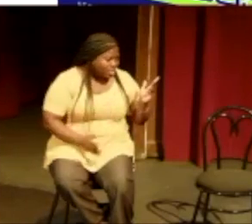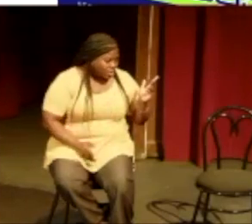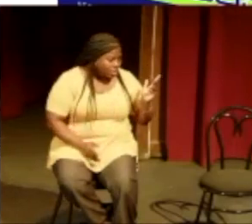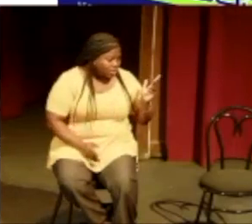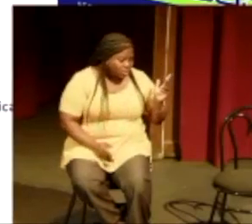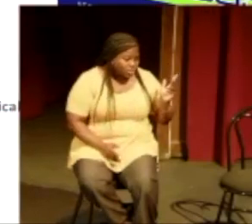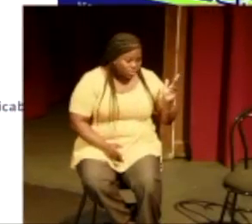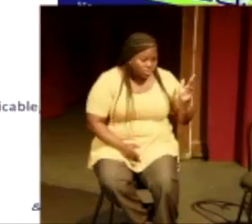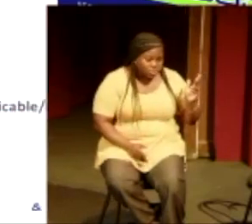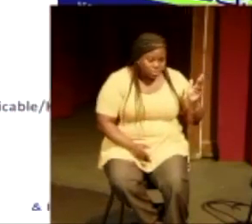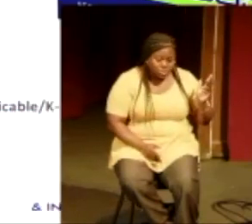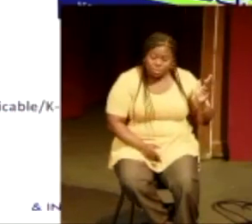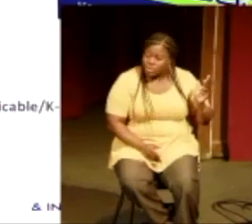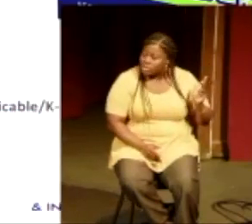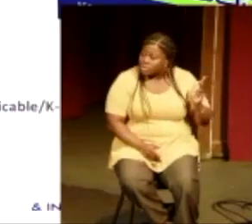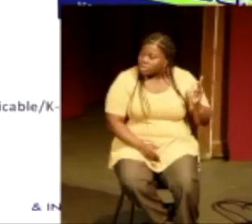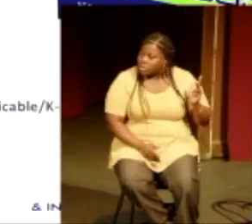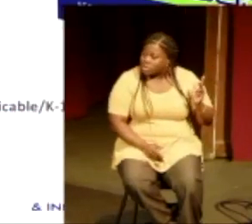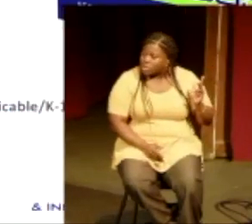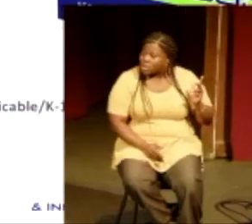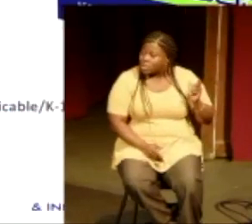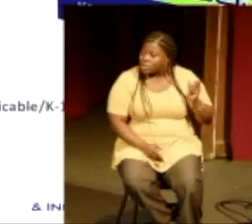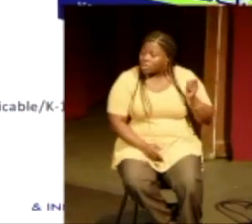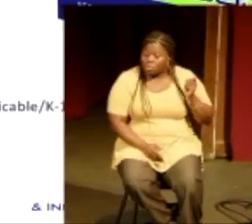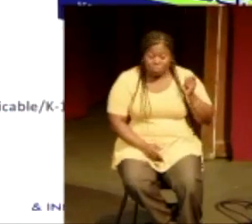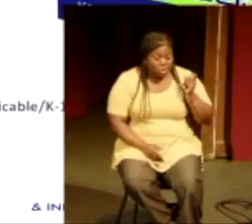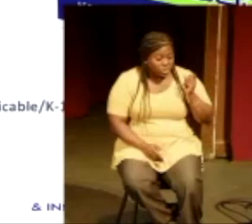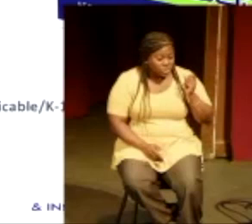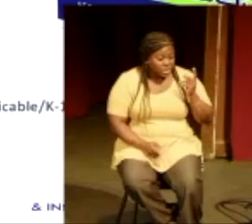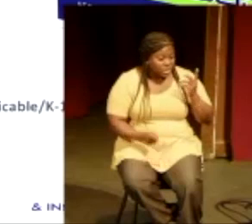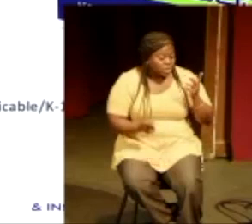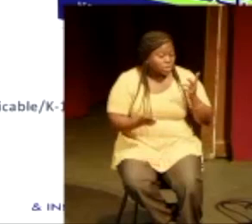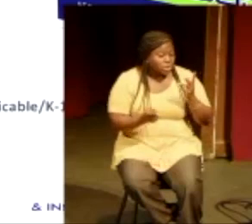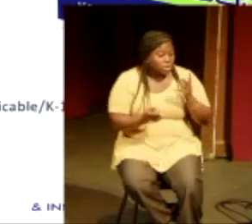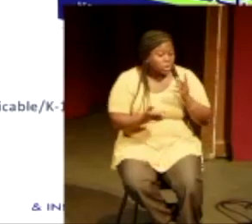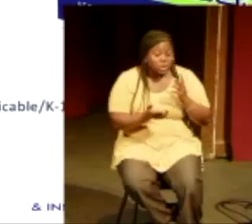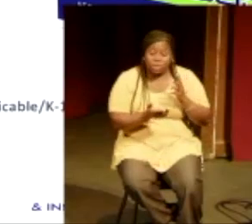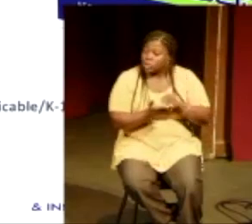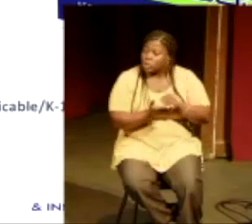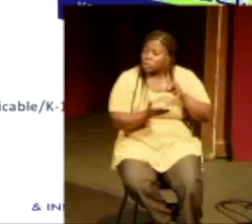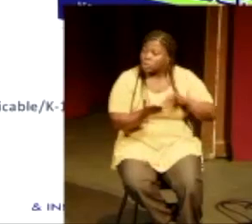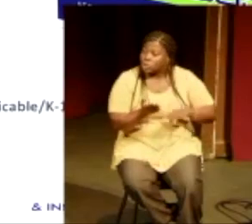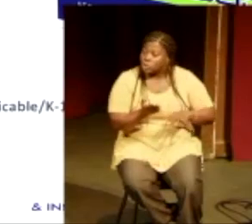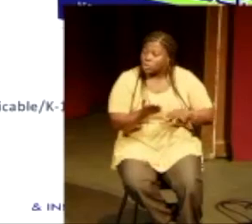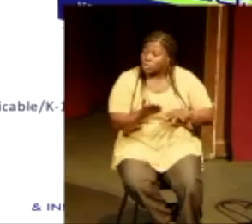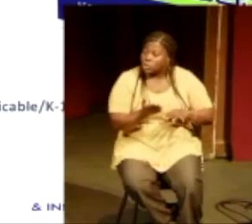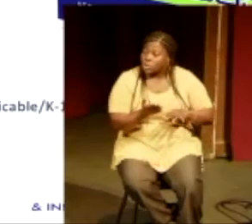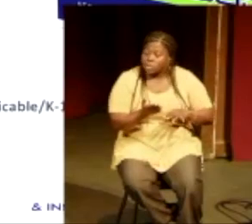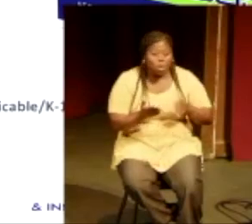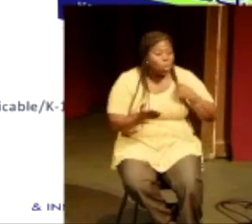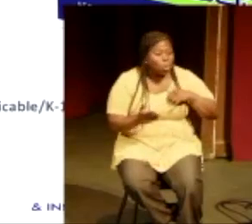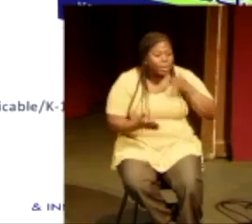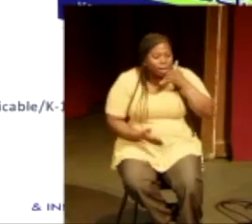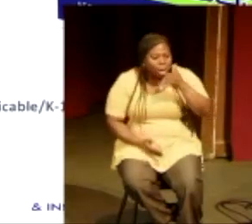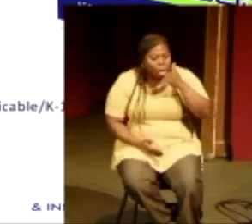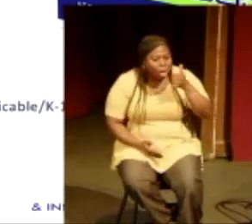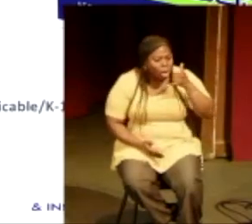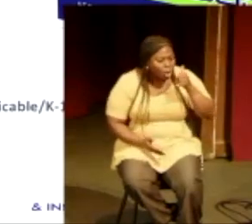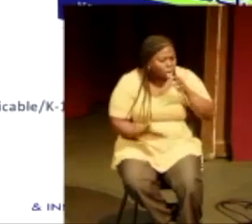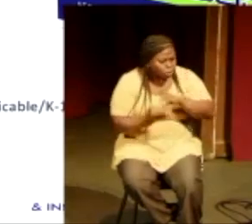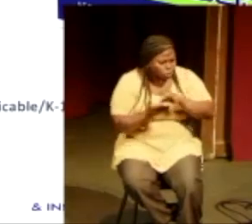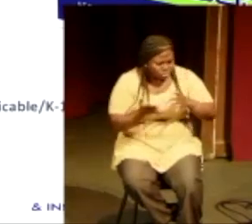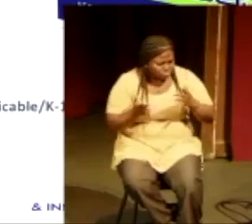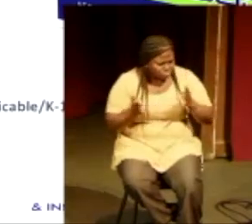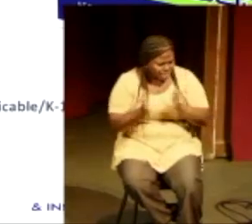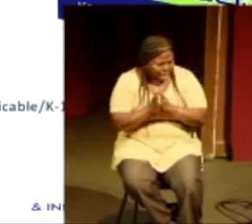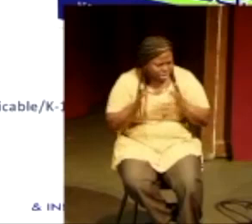our anecdotal phone calls with hundreds of students. Students just said, I can't do a full load online, but I can